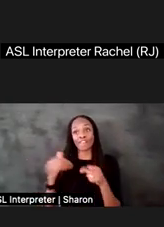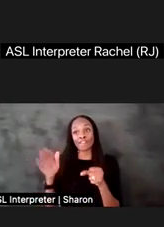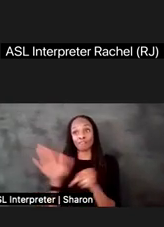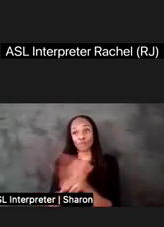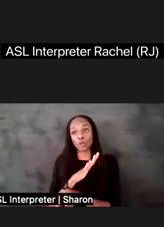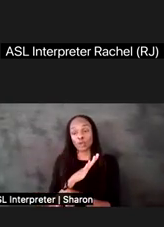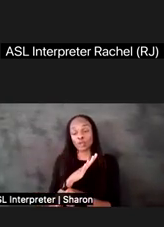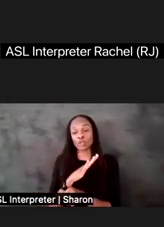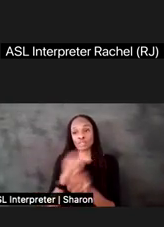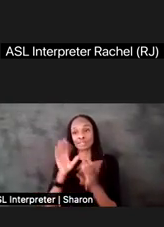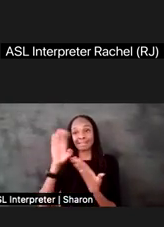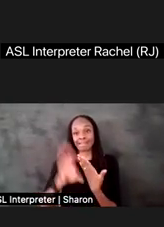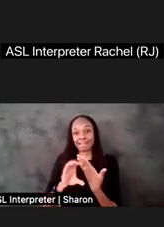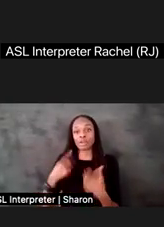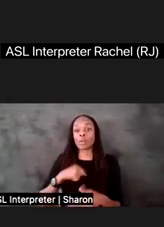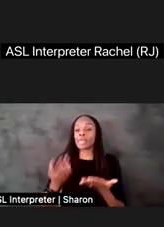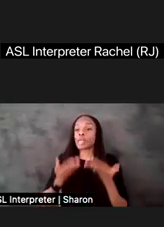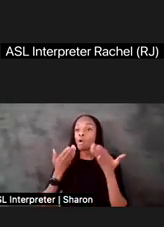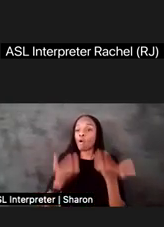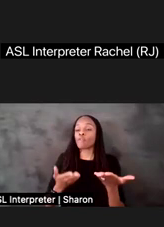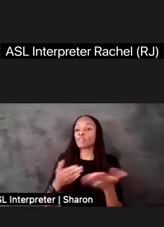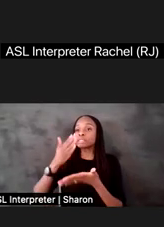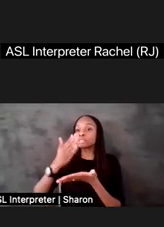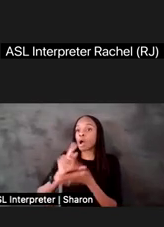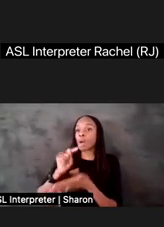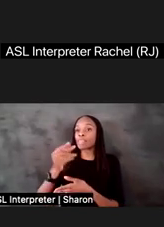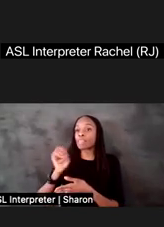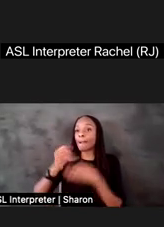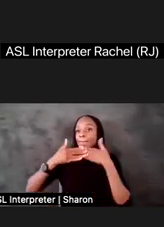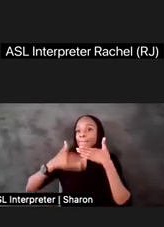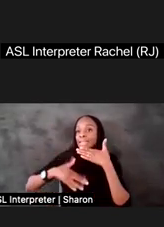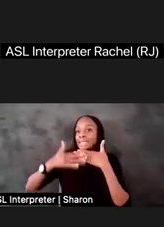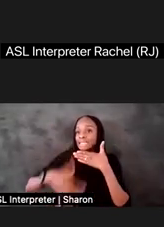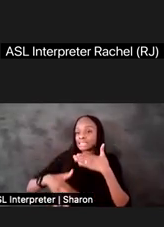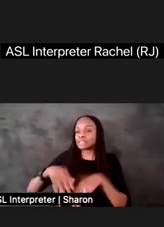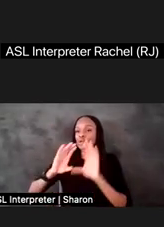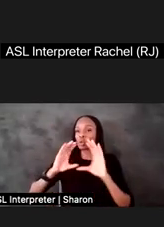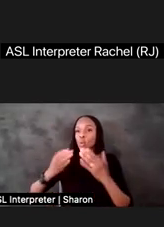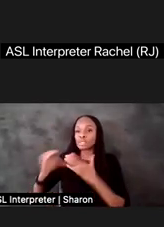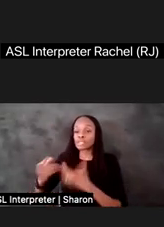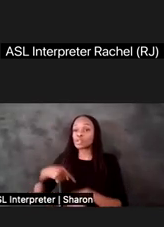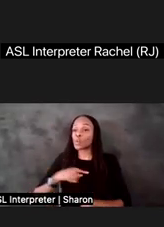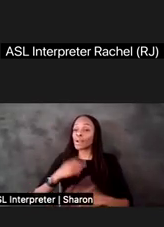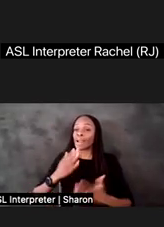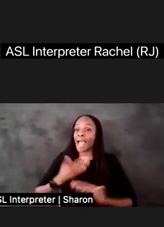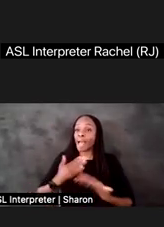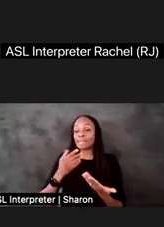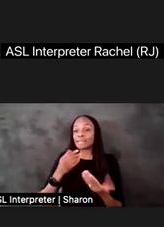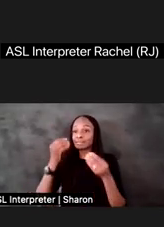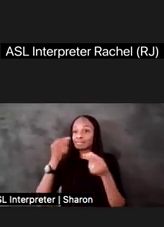We offer Stop the Bleed courses, and we're happy to say that our fall class